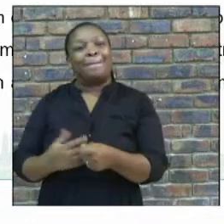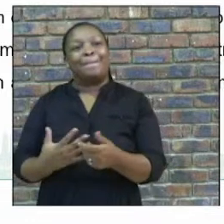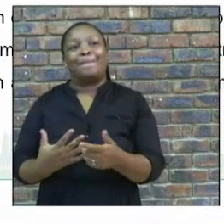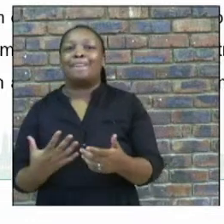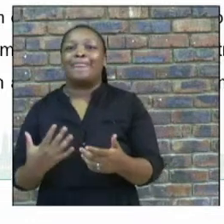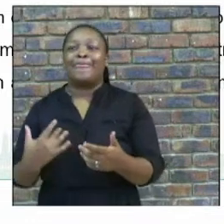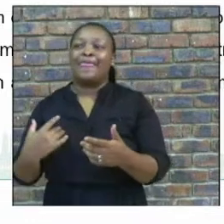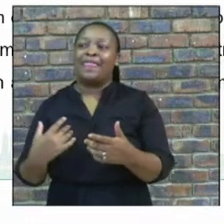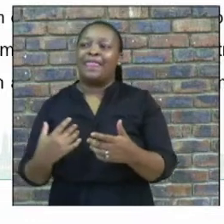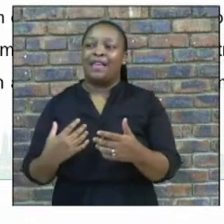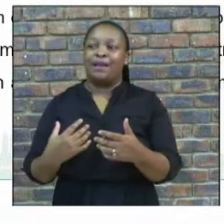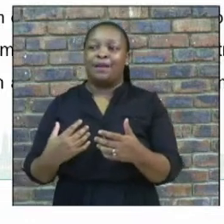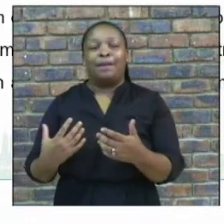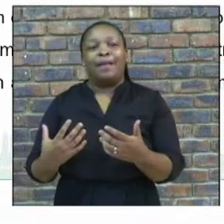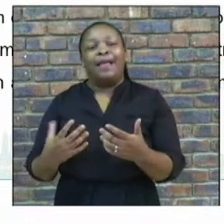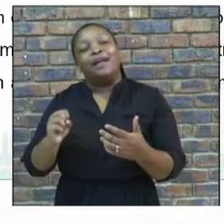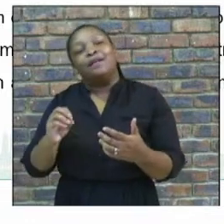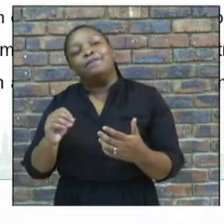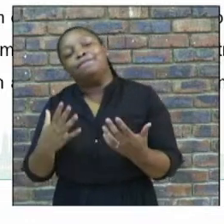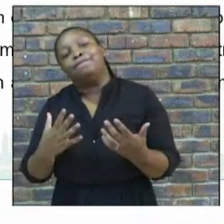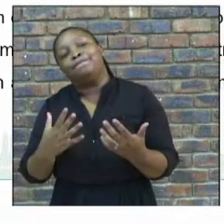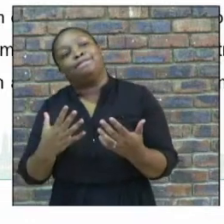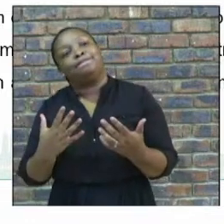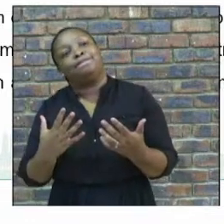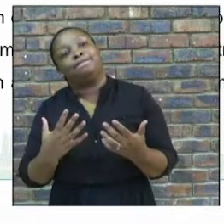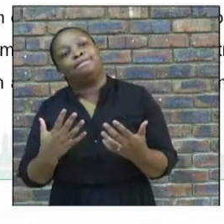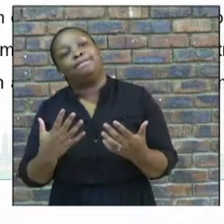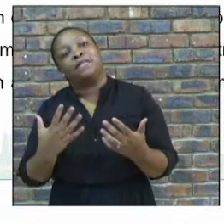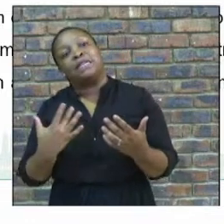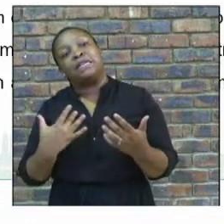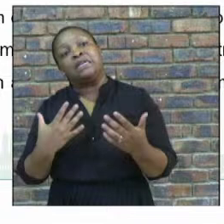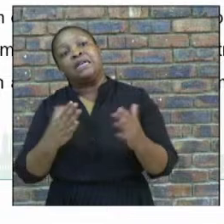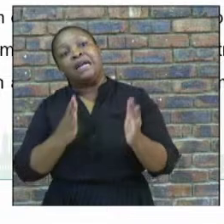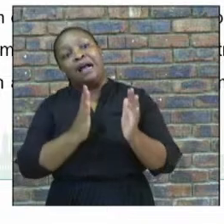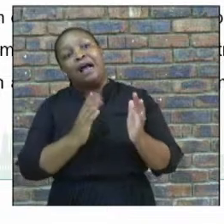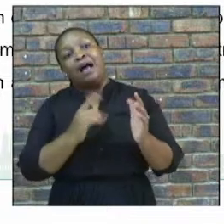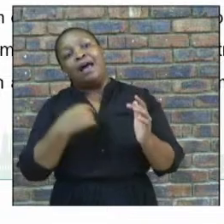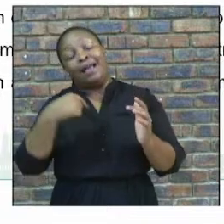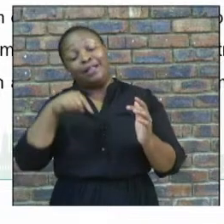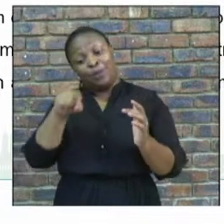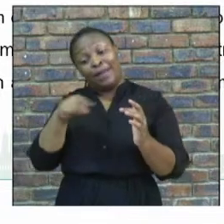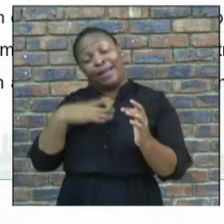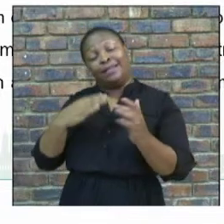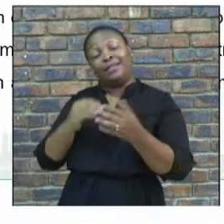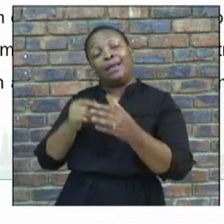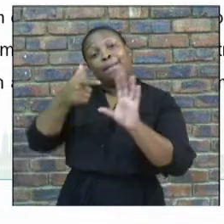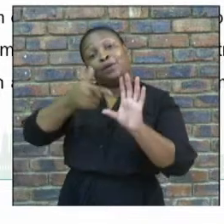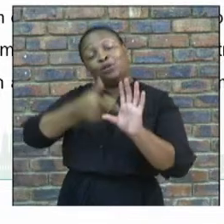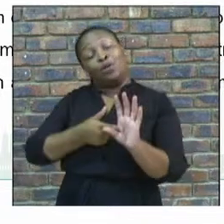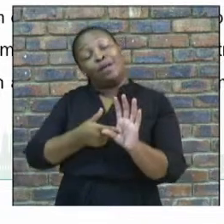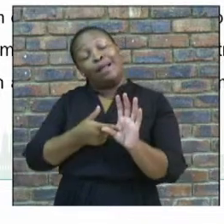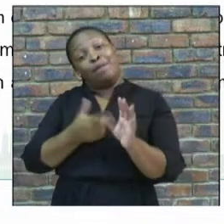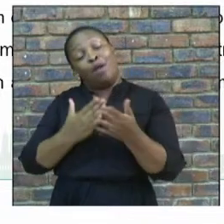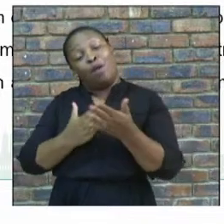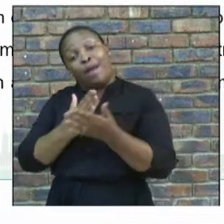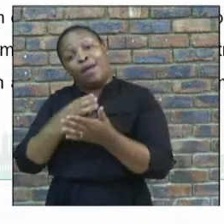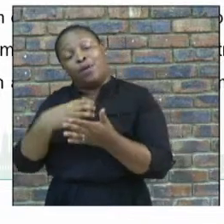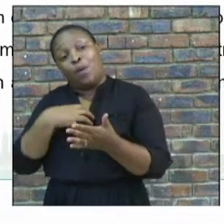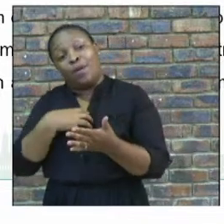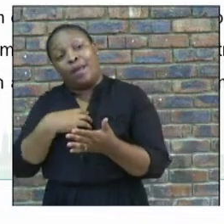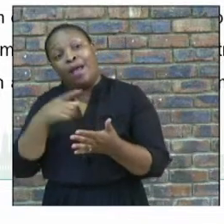talked about what we call an acreage. It's a block where as a petroleum right holder, you will be